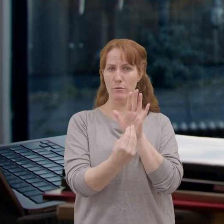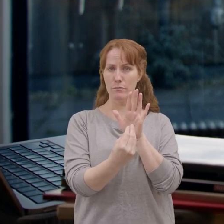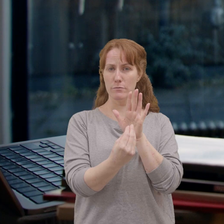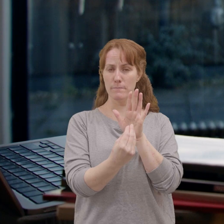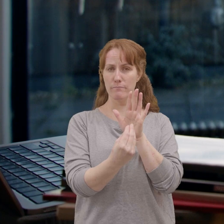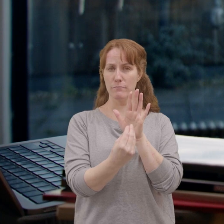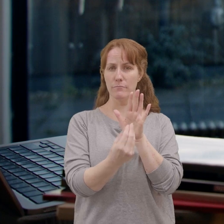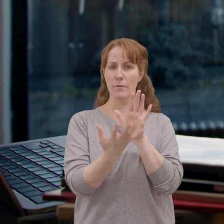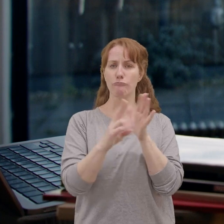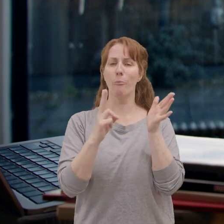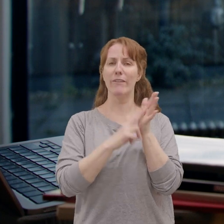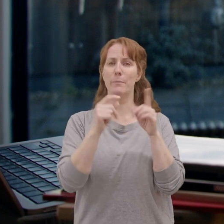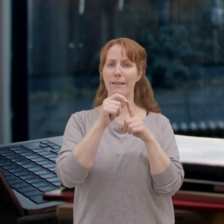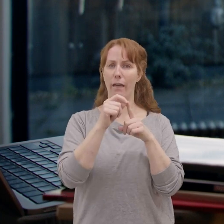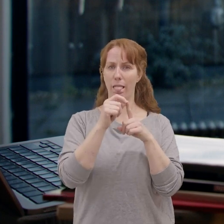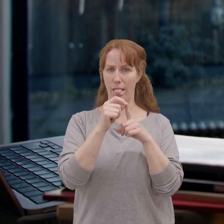which is An Adventure by Vinay Patel.